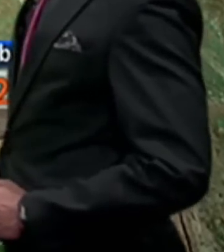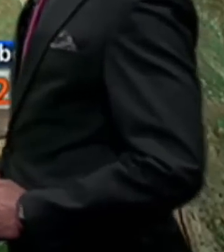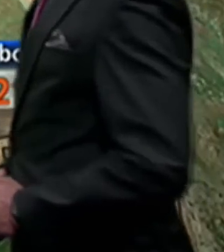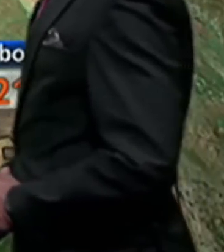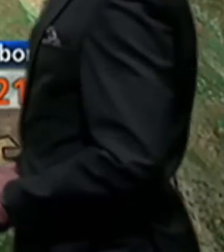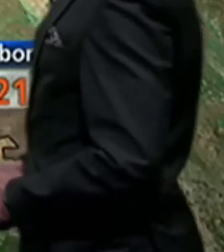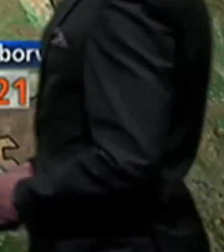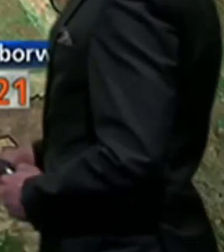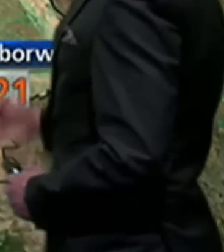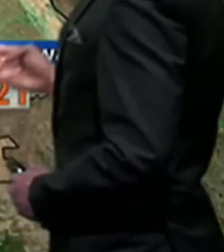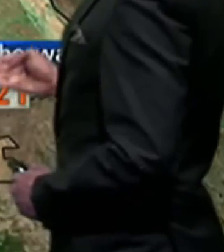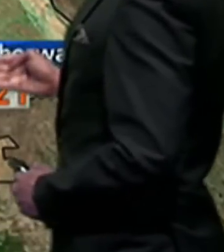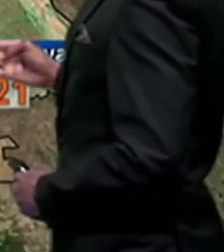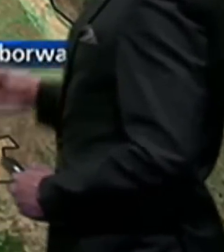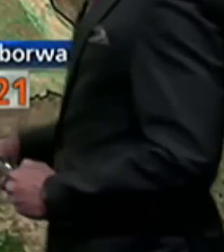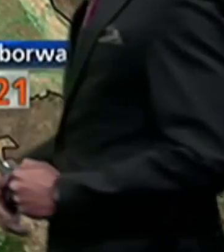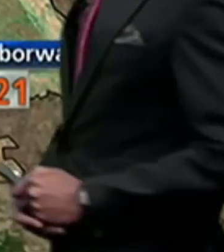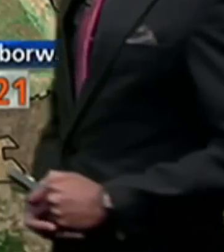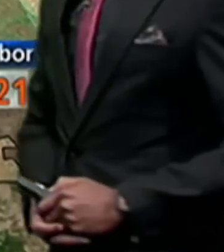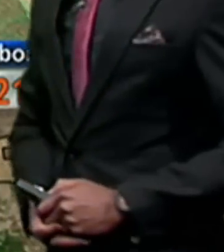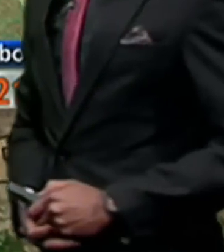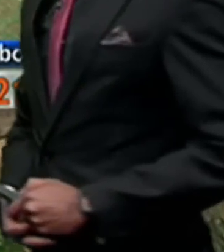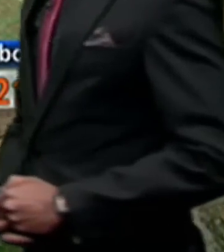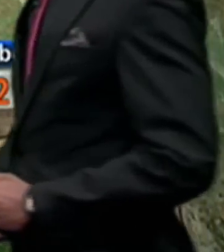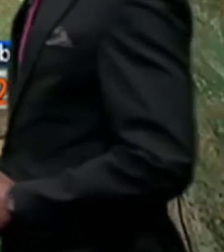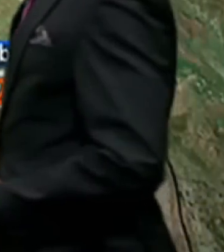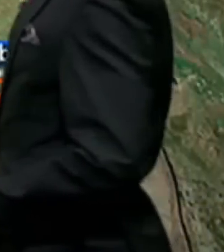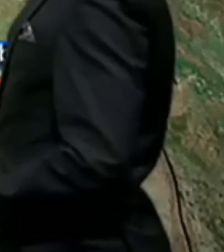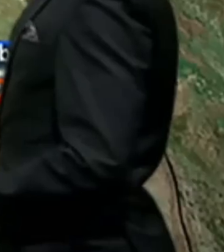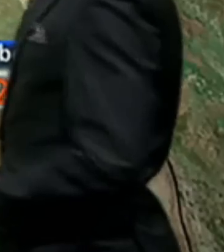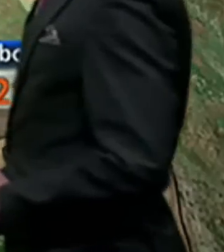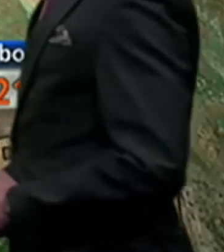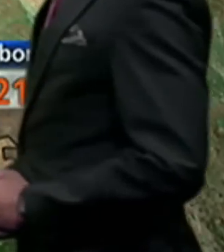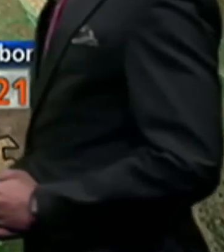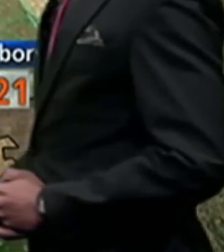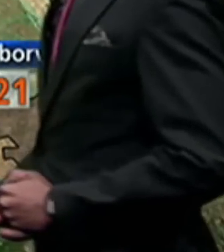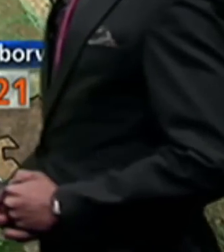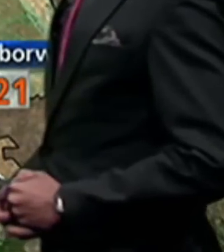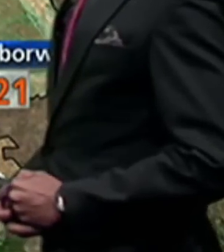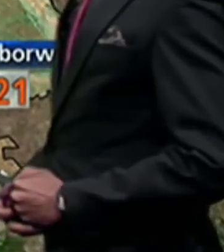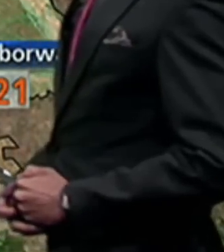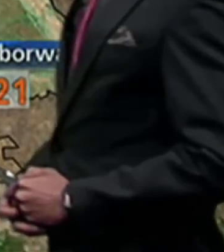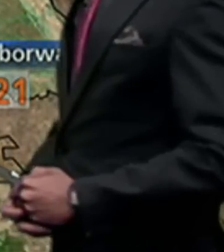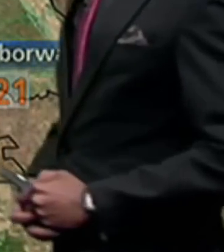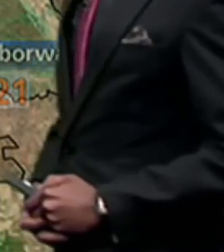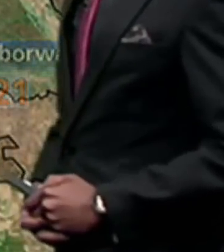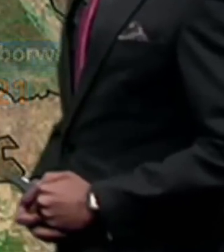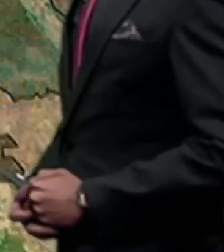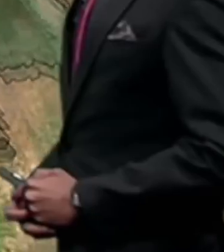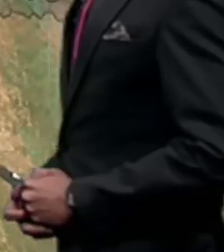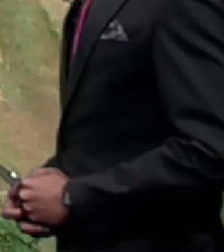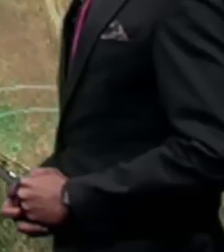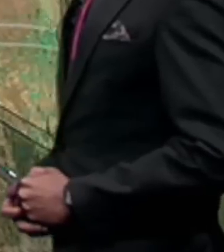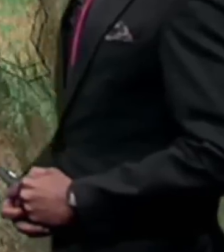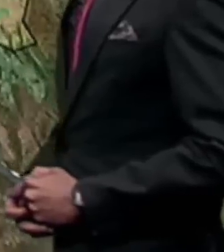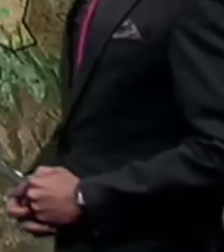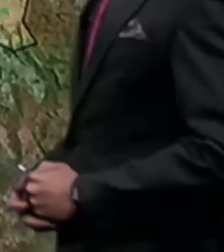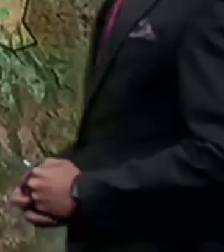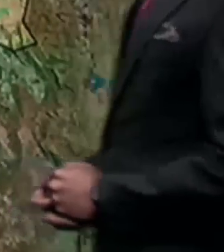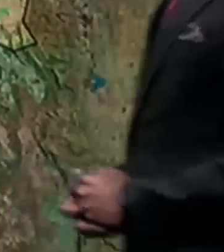moka go bontšha go tla ba go fodile re sa lebale le gona ka go la Phalaborwa ke tša 21 mo go bontšha gore tla ba ile gona go tla ba go le kaonenyana re lebela province